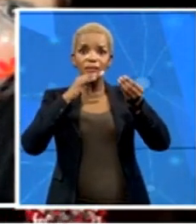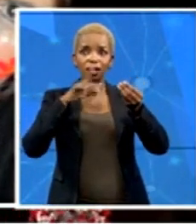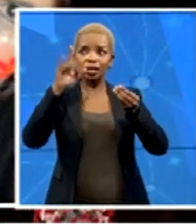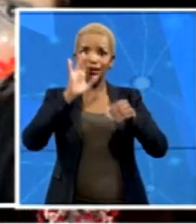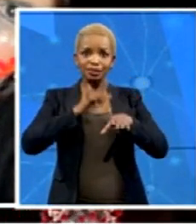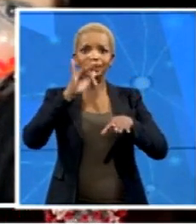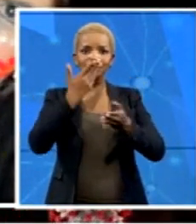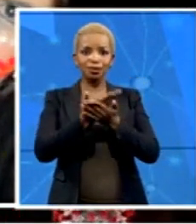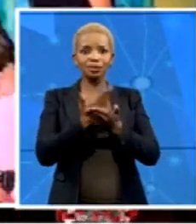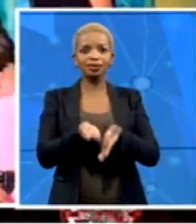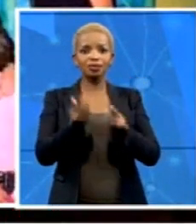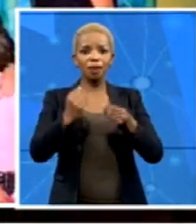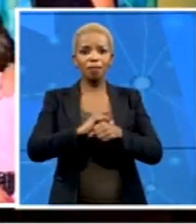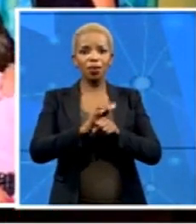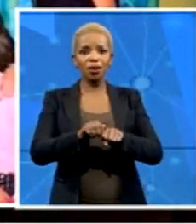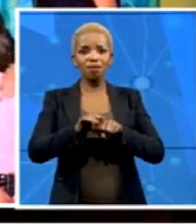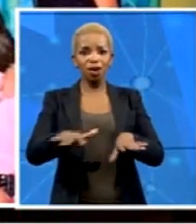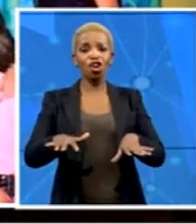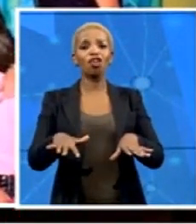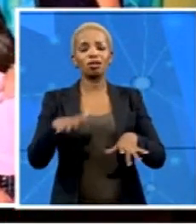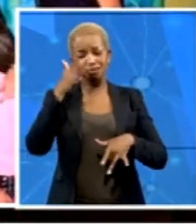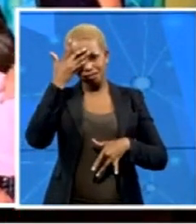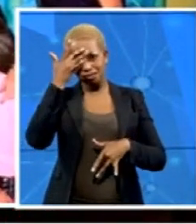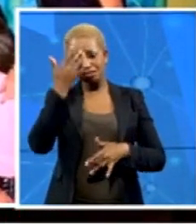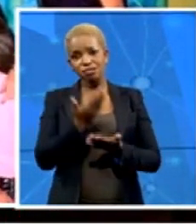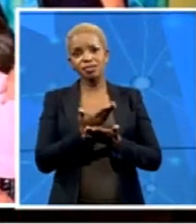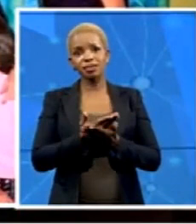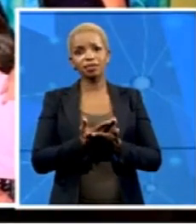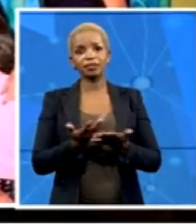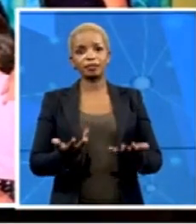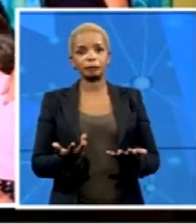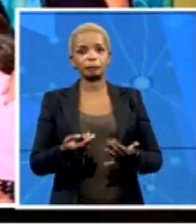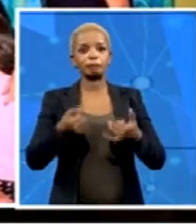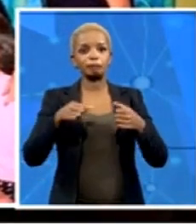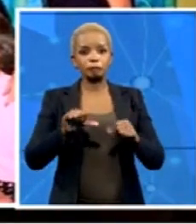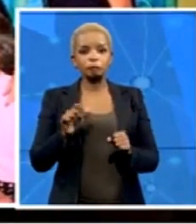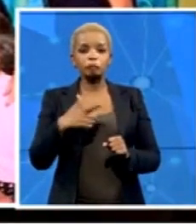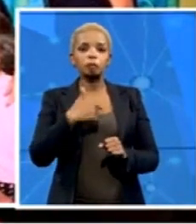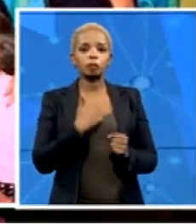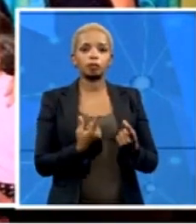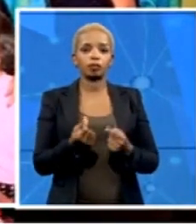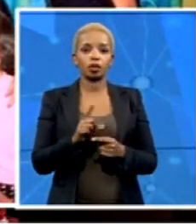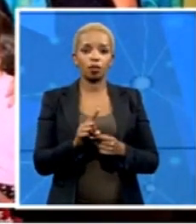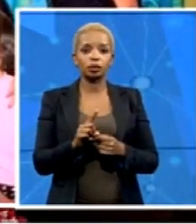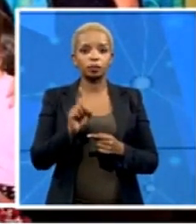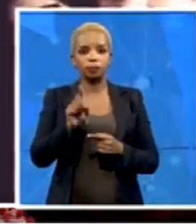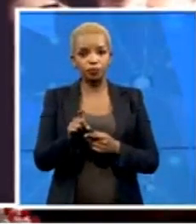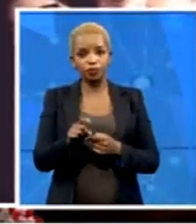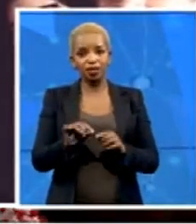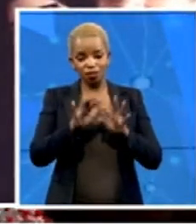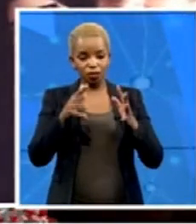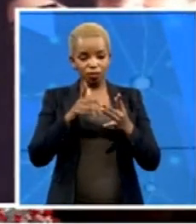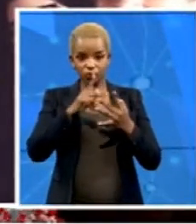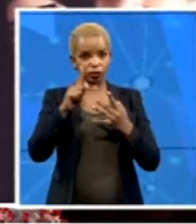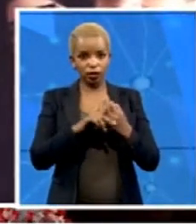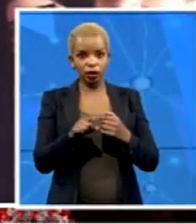I work with ladies in Kaya Sands with the Rare Bear Project, and they also, like, they don't have clean running water there.